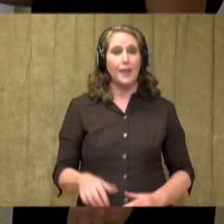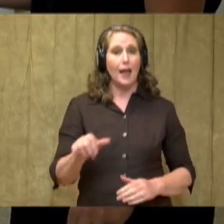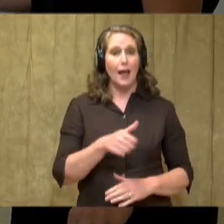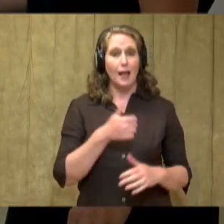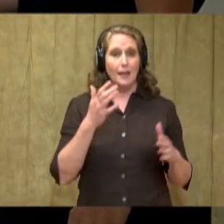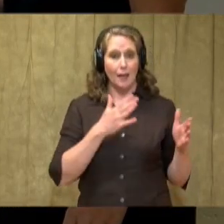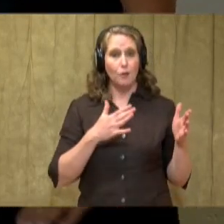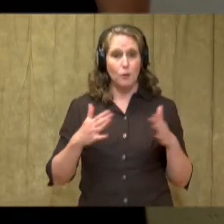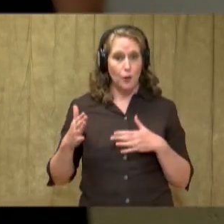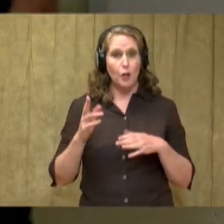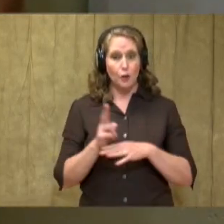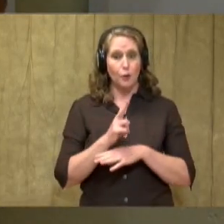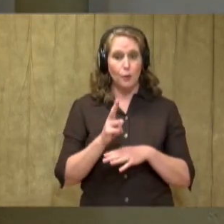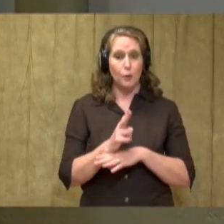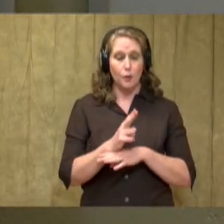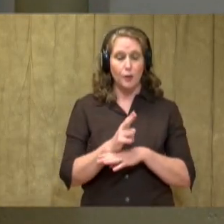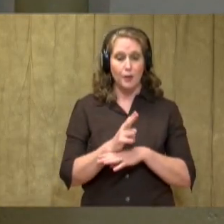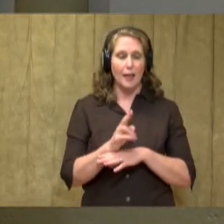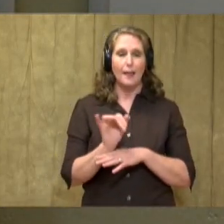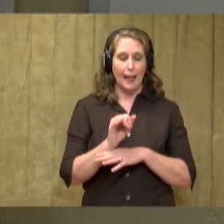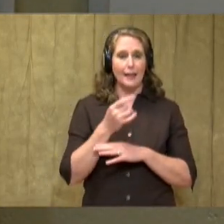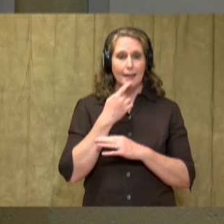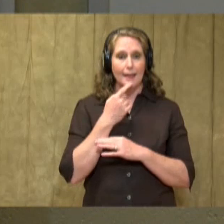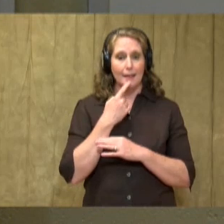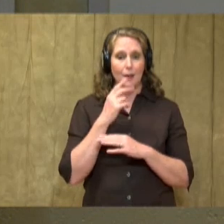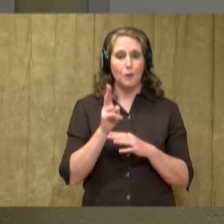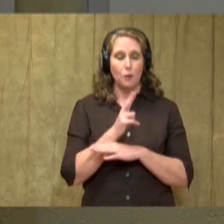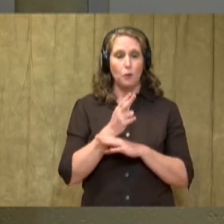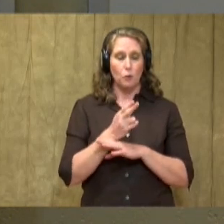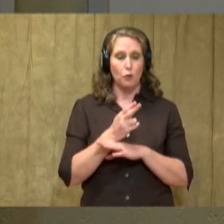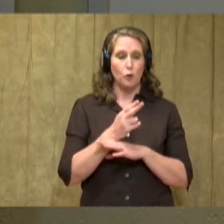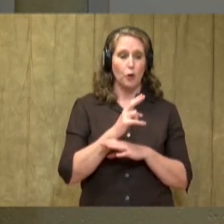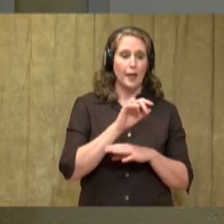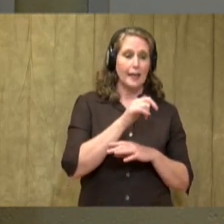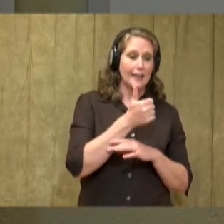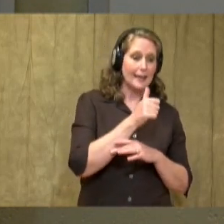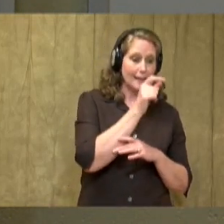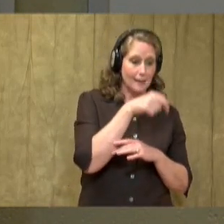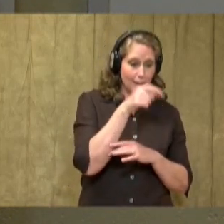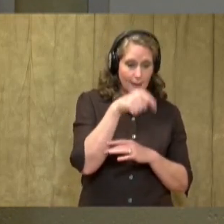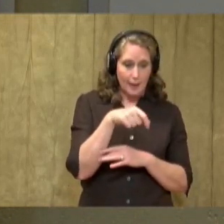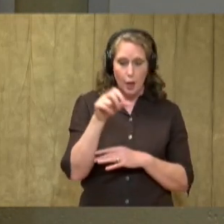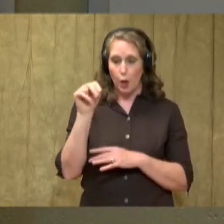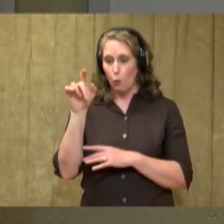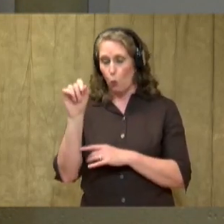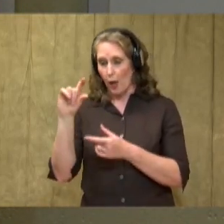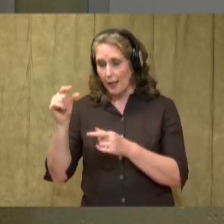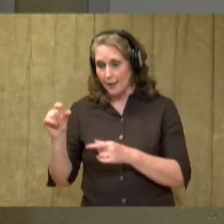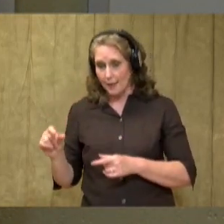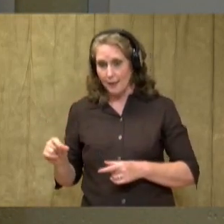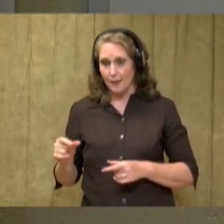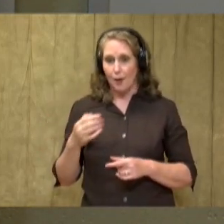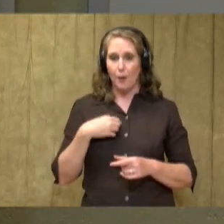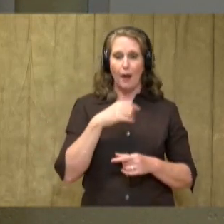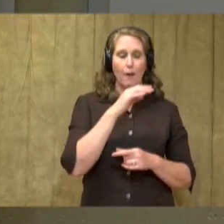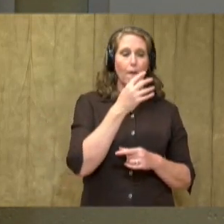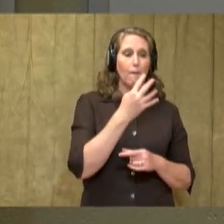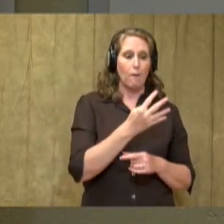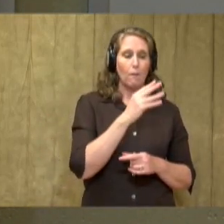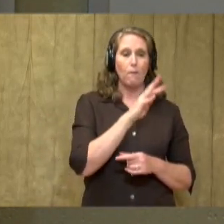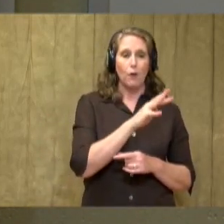Another strategy to look at it, like I said, was using your tens and ones. We have 46 plus